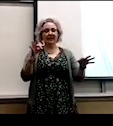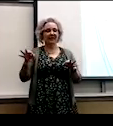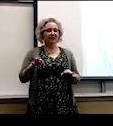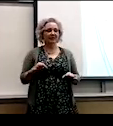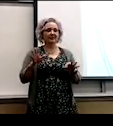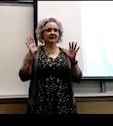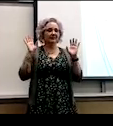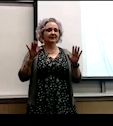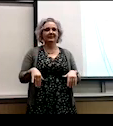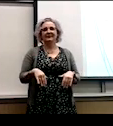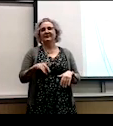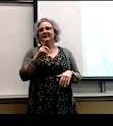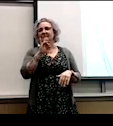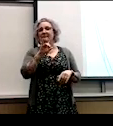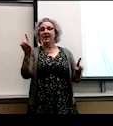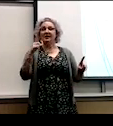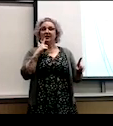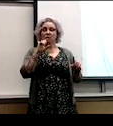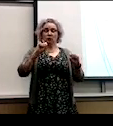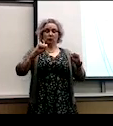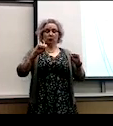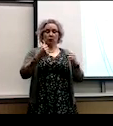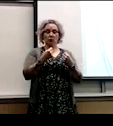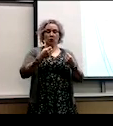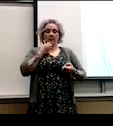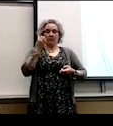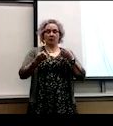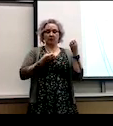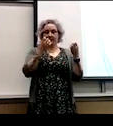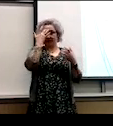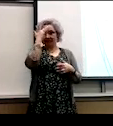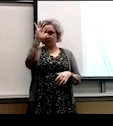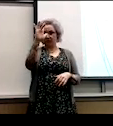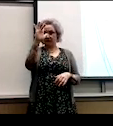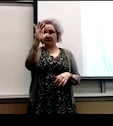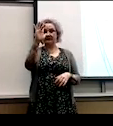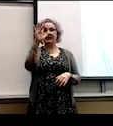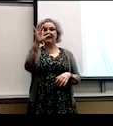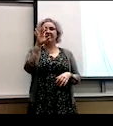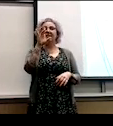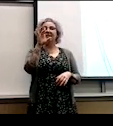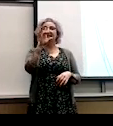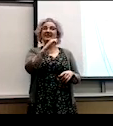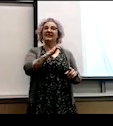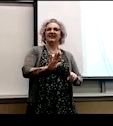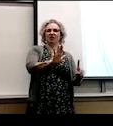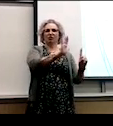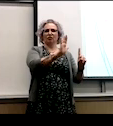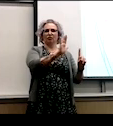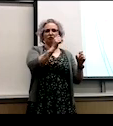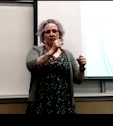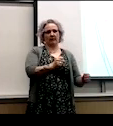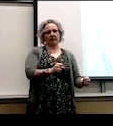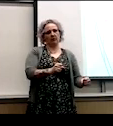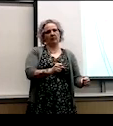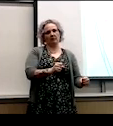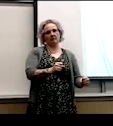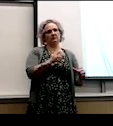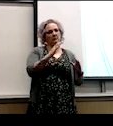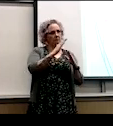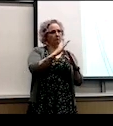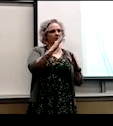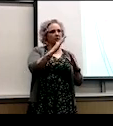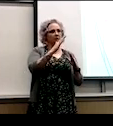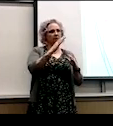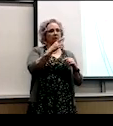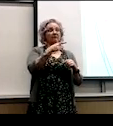poor measures of social and emotional intelligence. And that's what the strengths of people with Down syndrome are. They have high